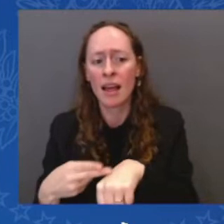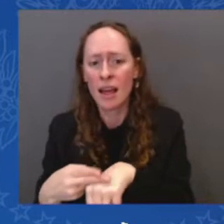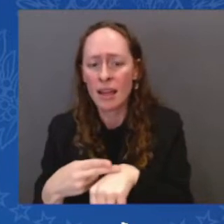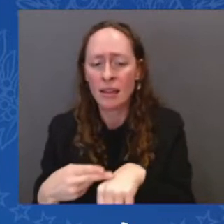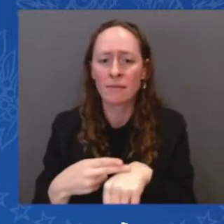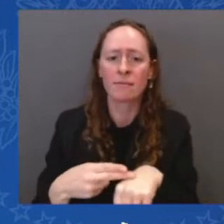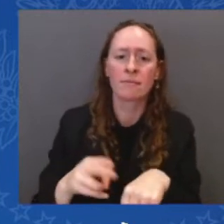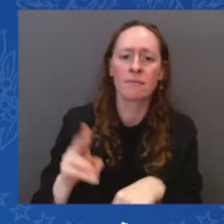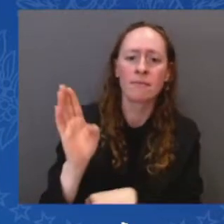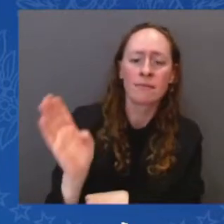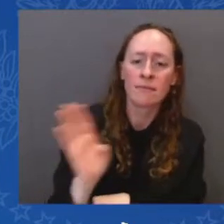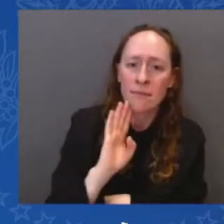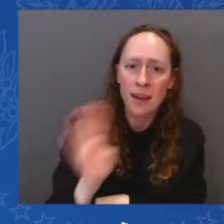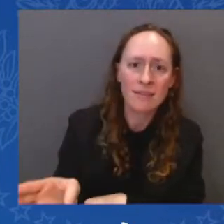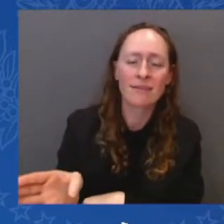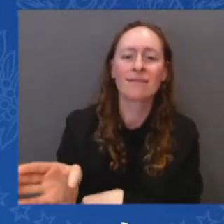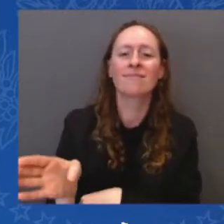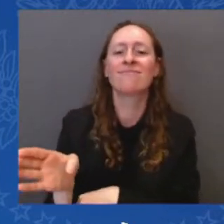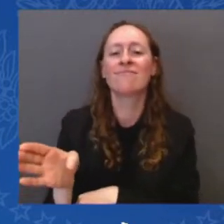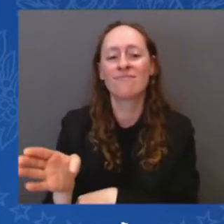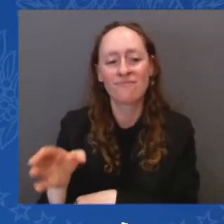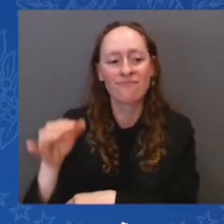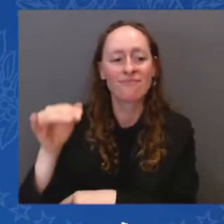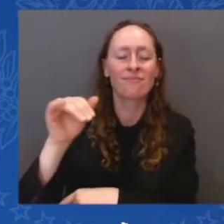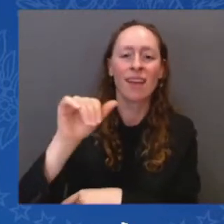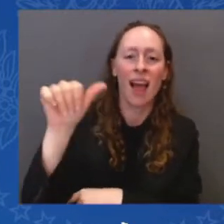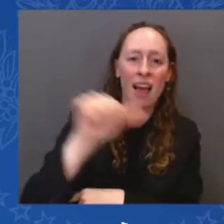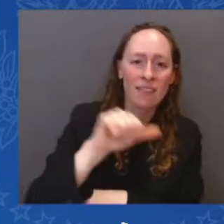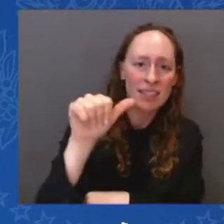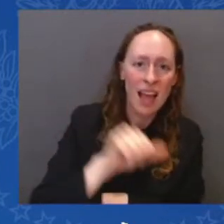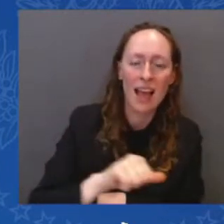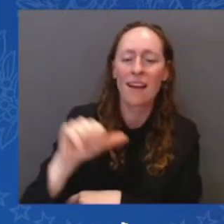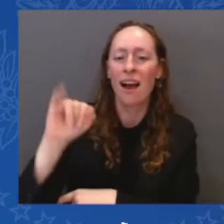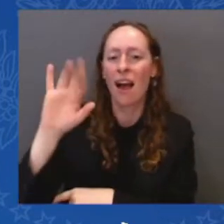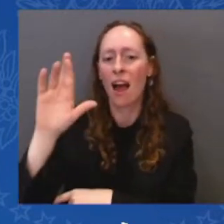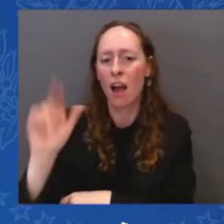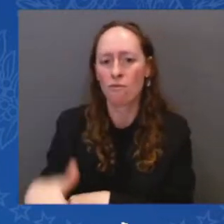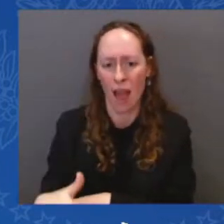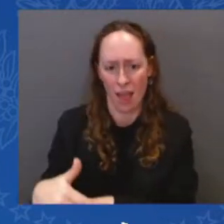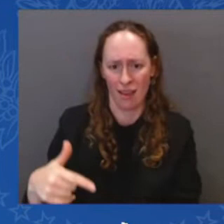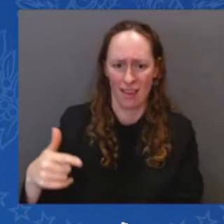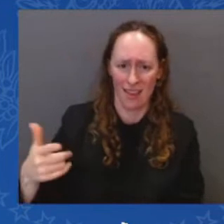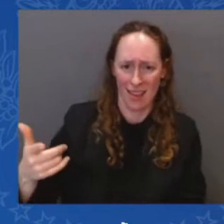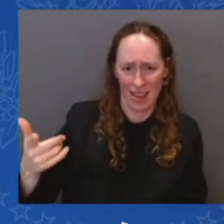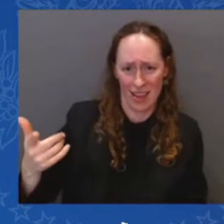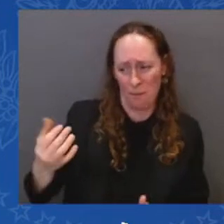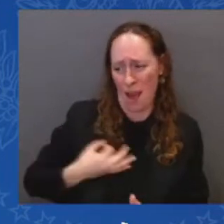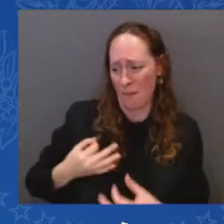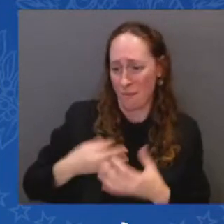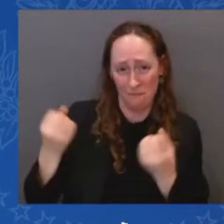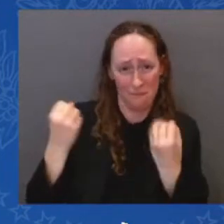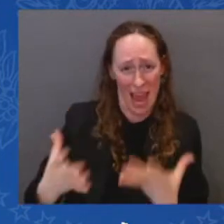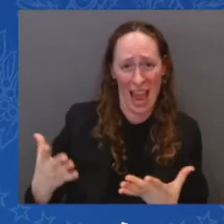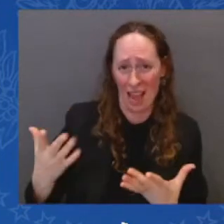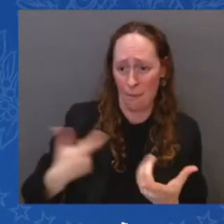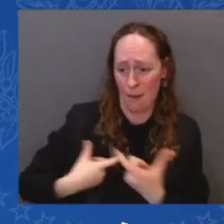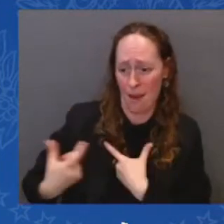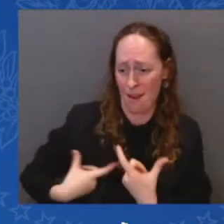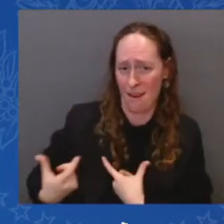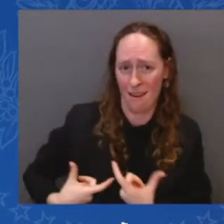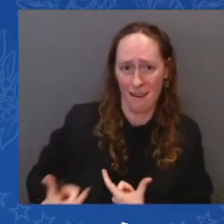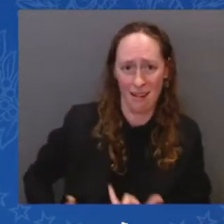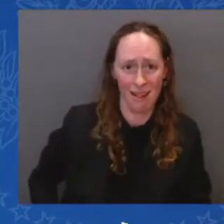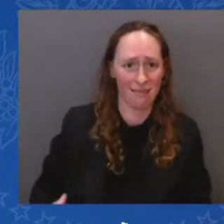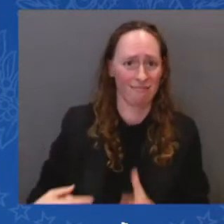to show for it. A leader who once ran across a bridge booby-trapped with mines to stop 2